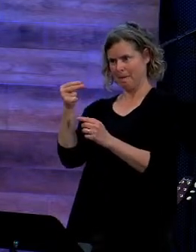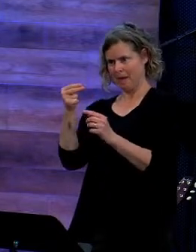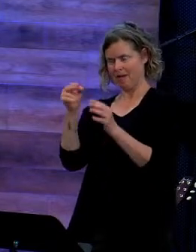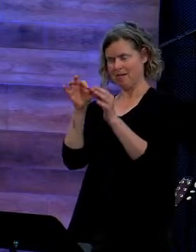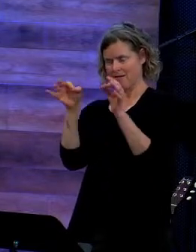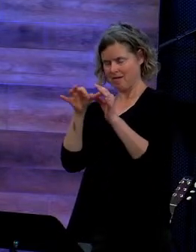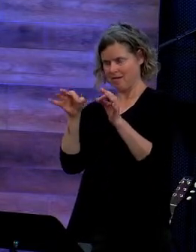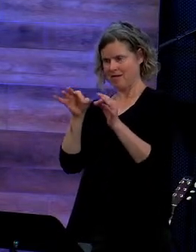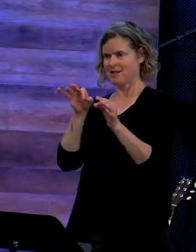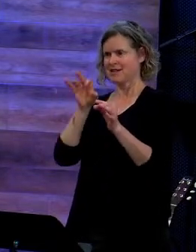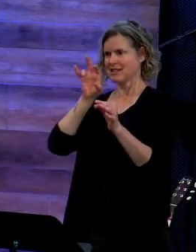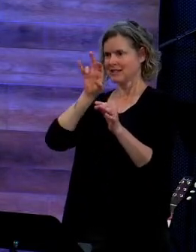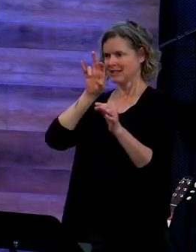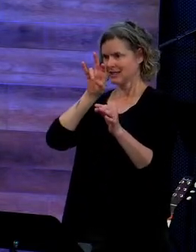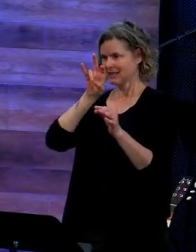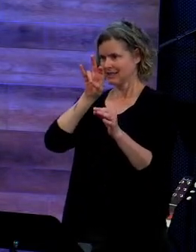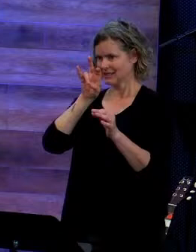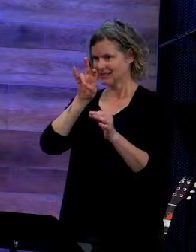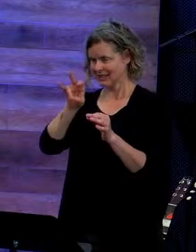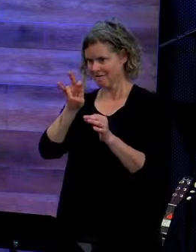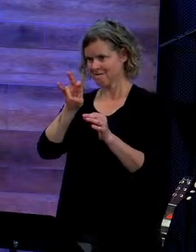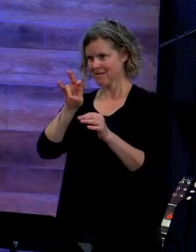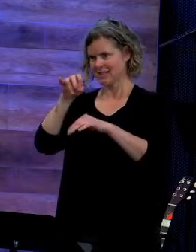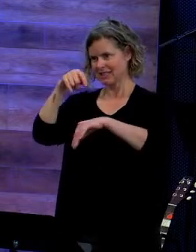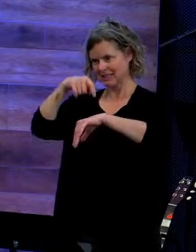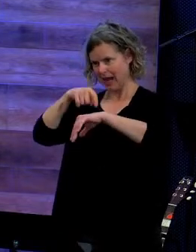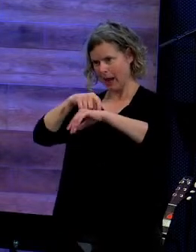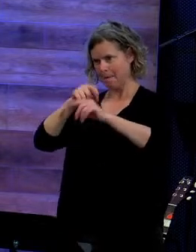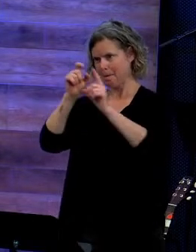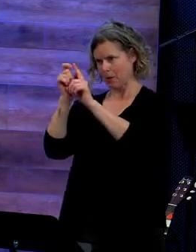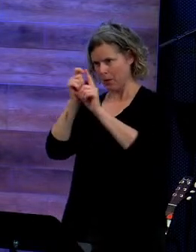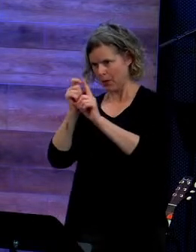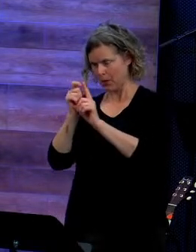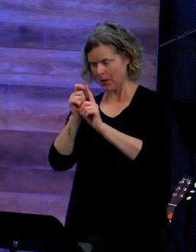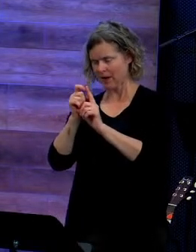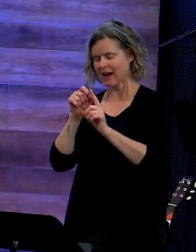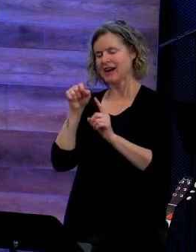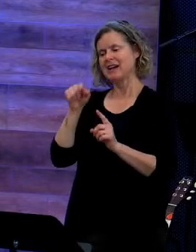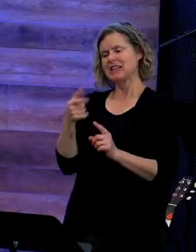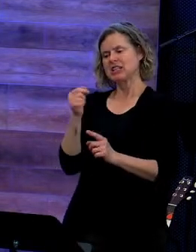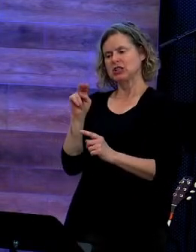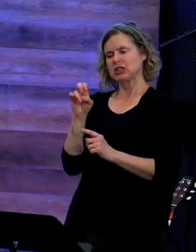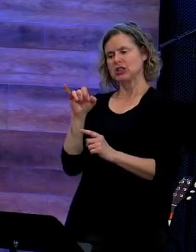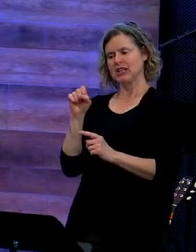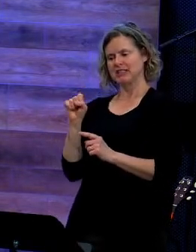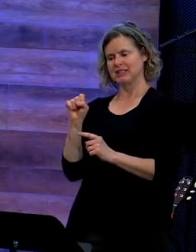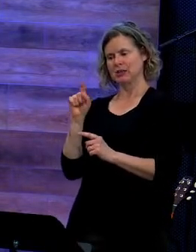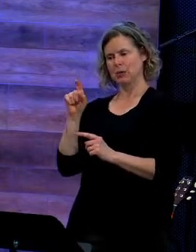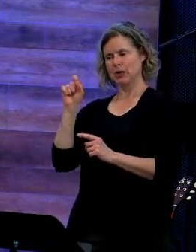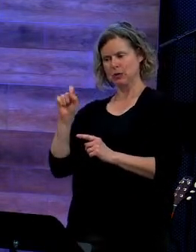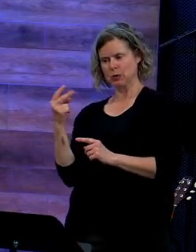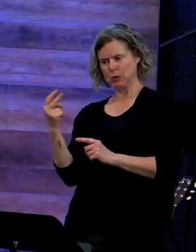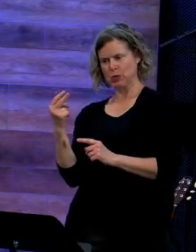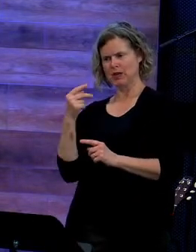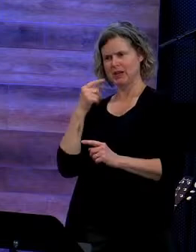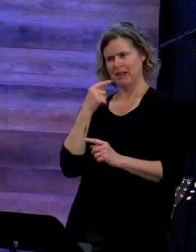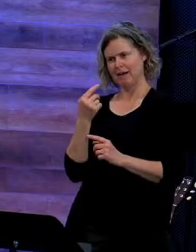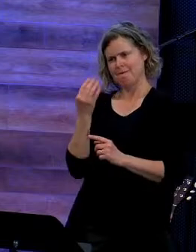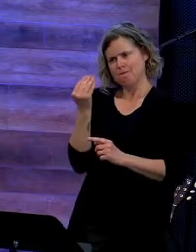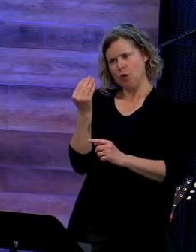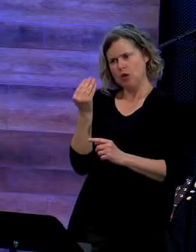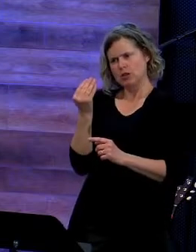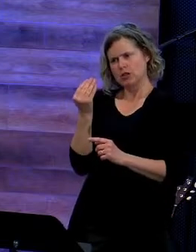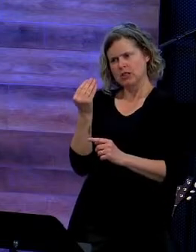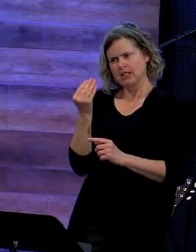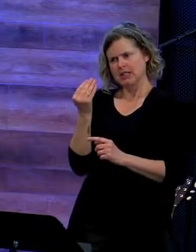1:2, has 7 times 2 words, 14 words. You go, huh, I'm starting to see a pattern here. How